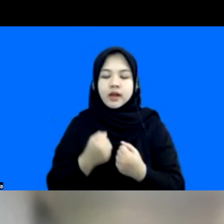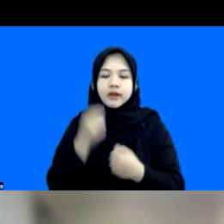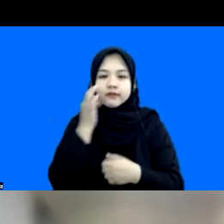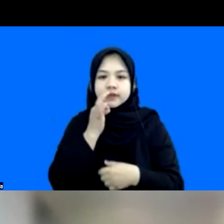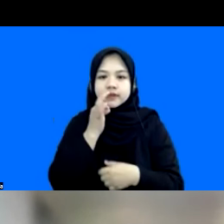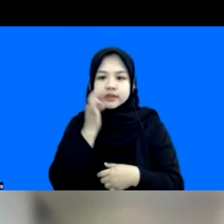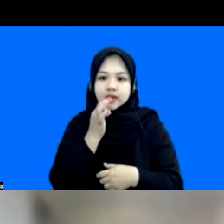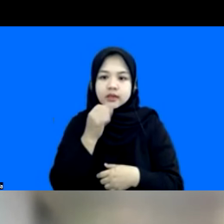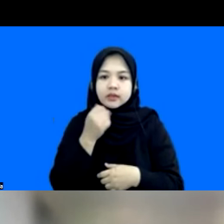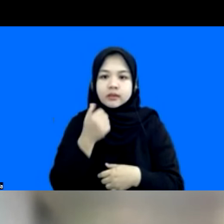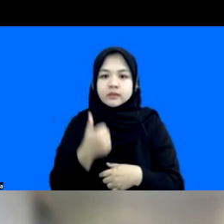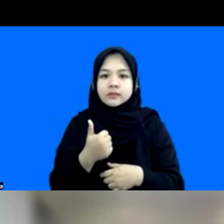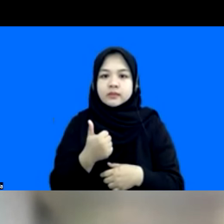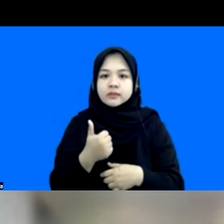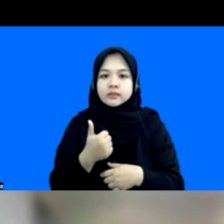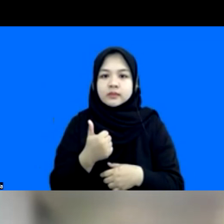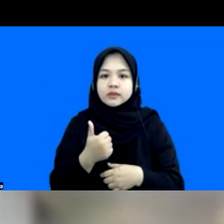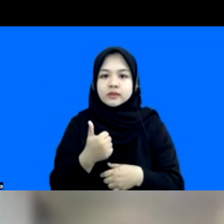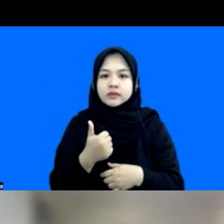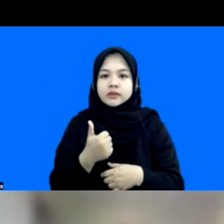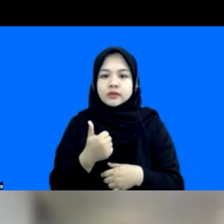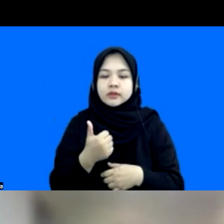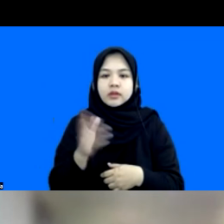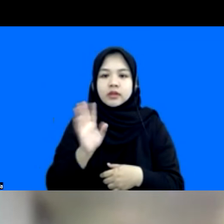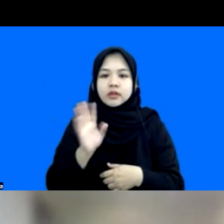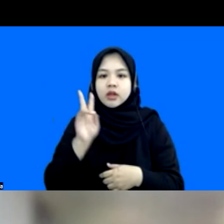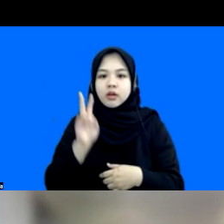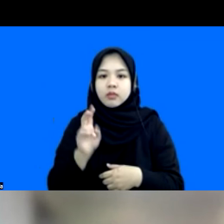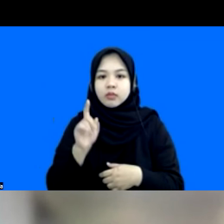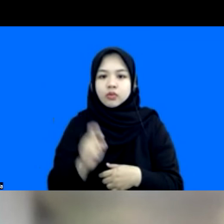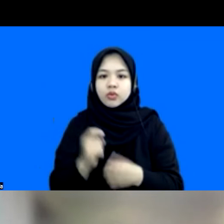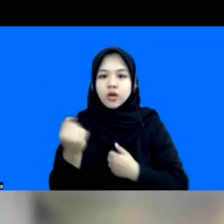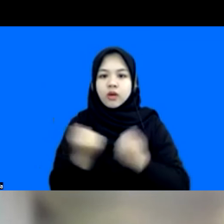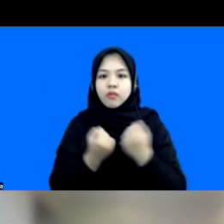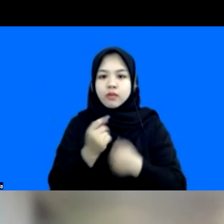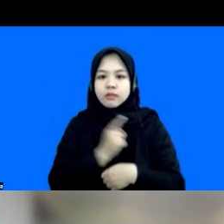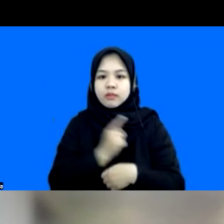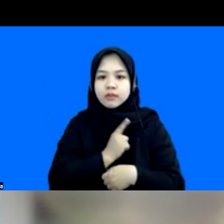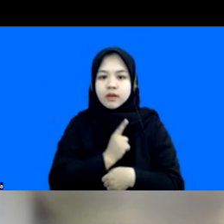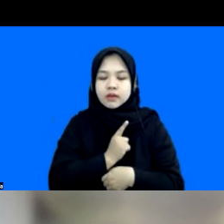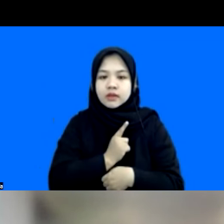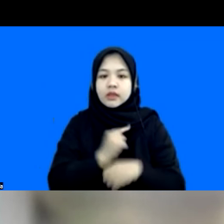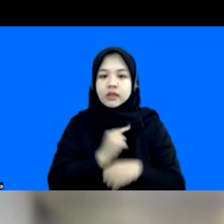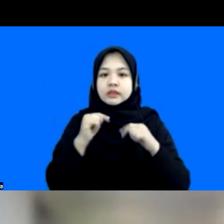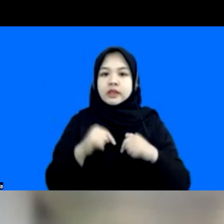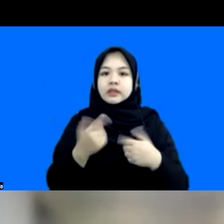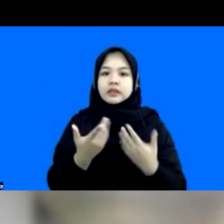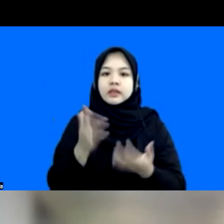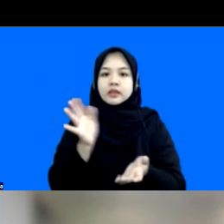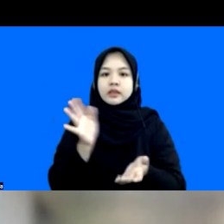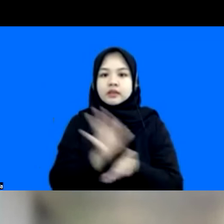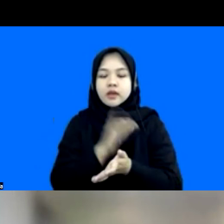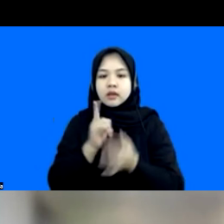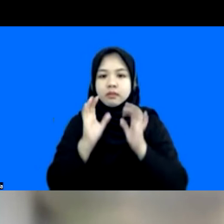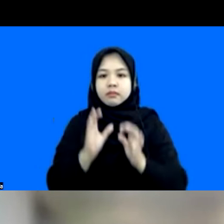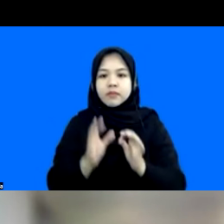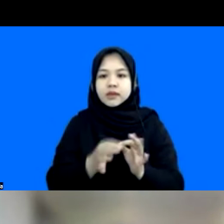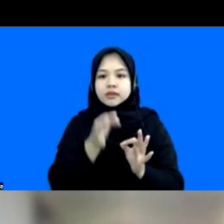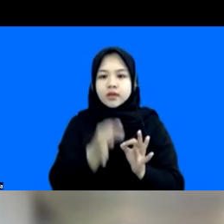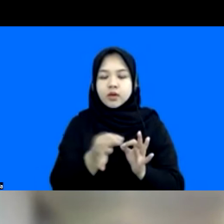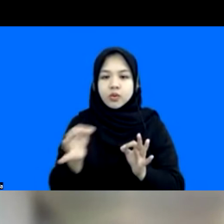car. And today, unfortunately, many cities are what we would call car dependent,